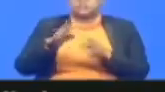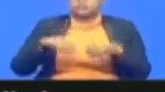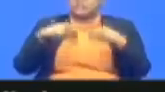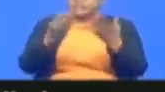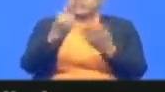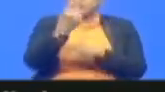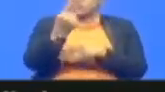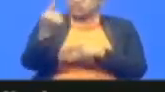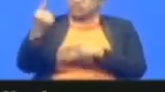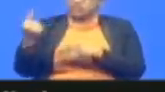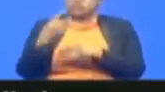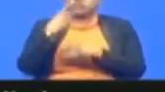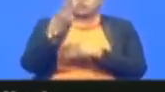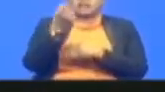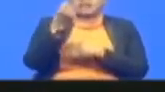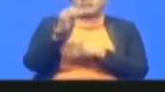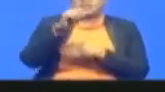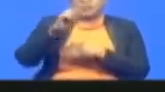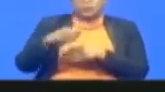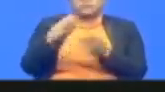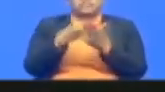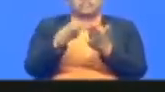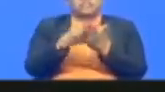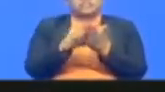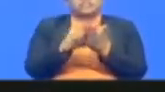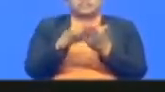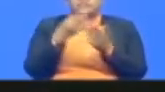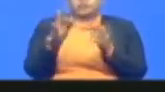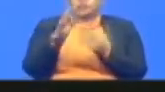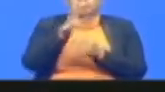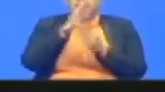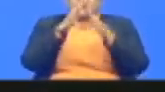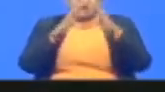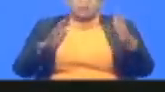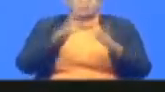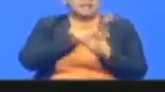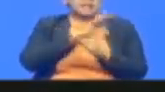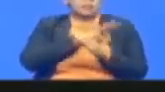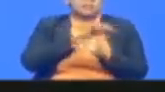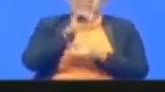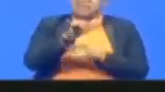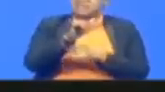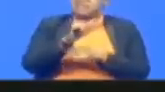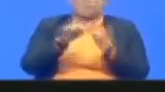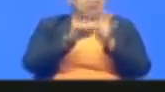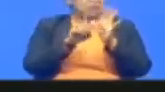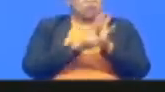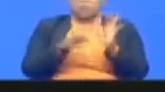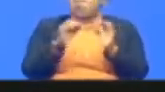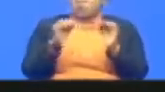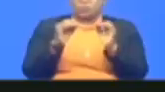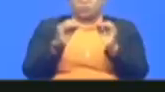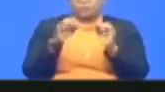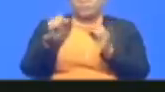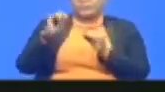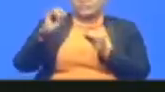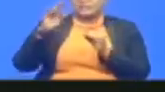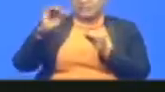MP 250,000 shillings in the form of housing allowance was illegal. NTV's Silas Apollo reports.